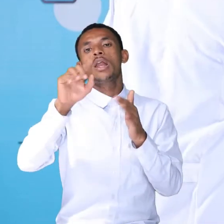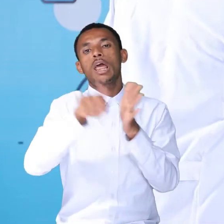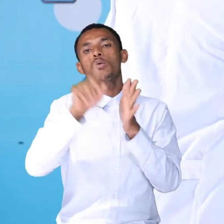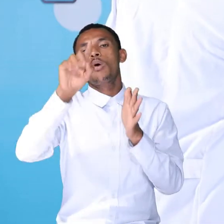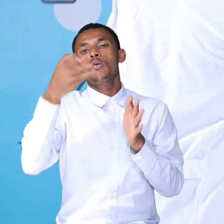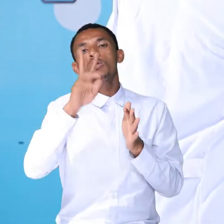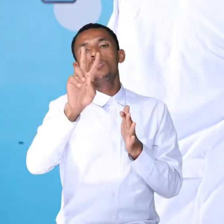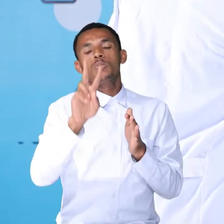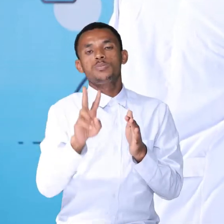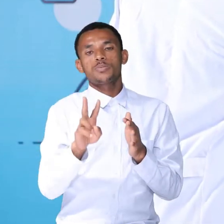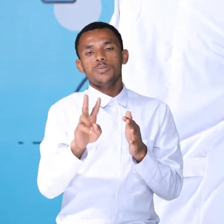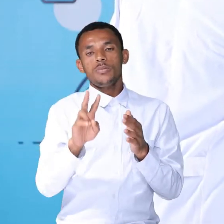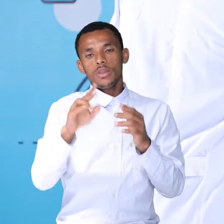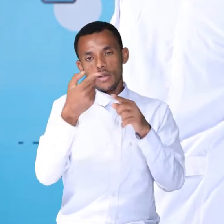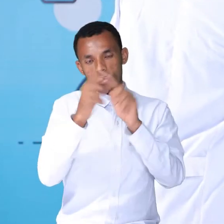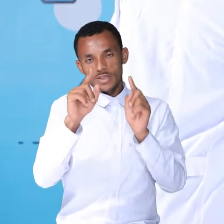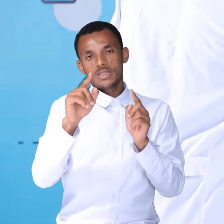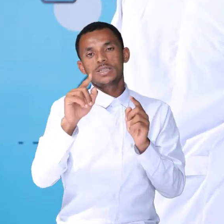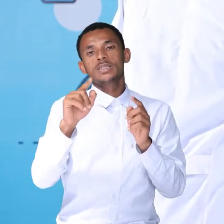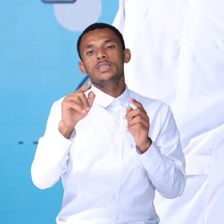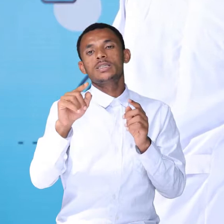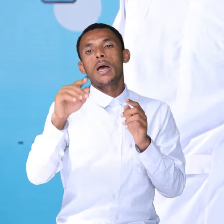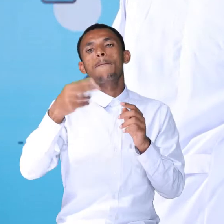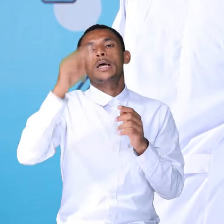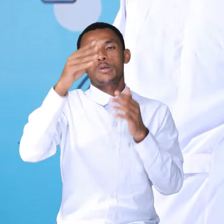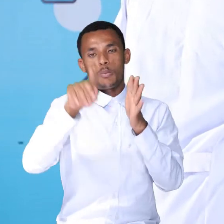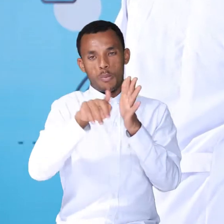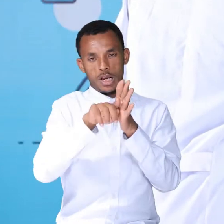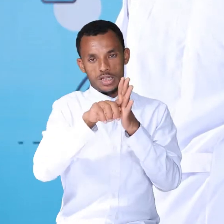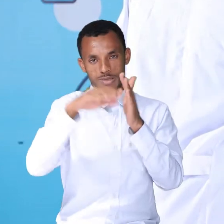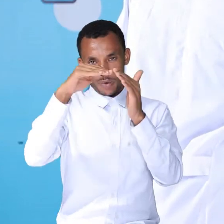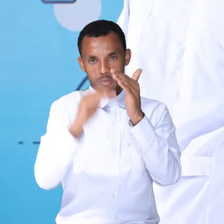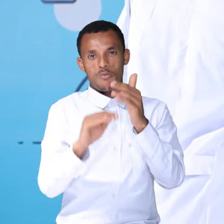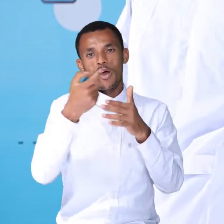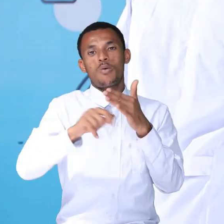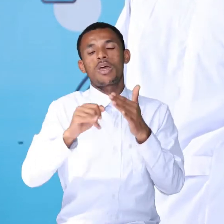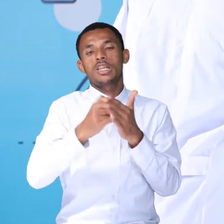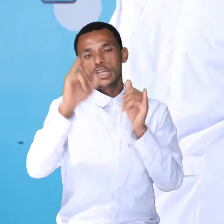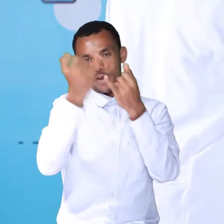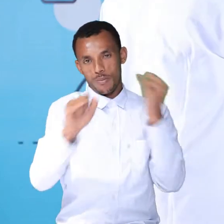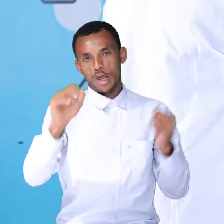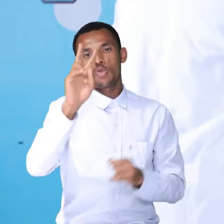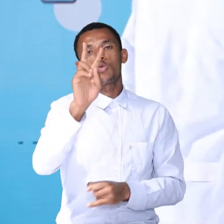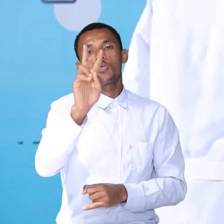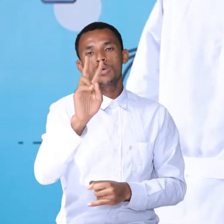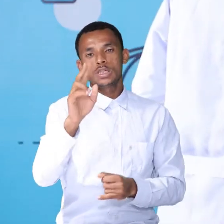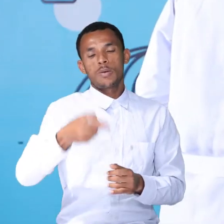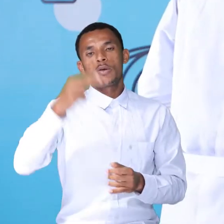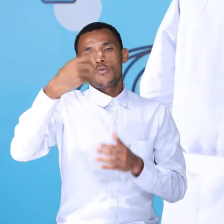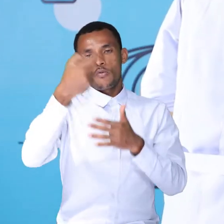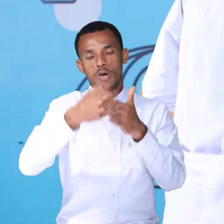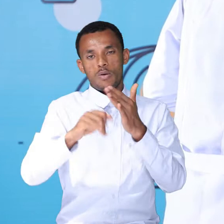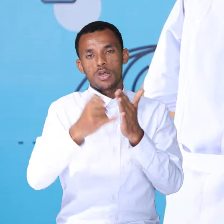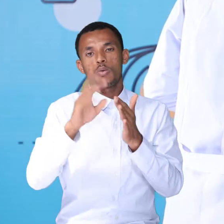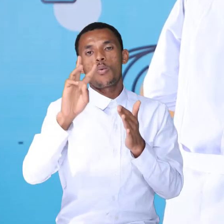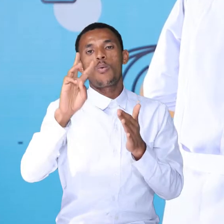difference? Maximum minus minimum value. That should be divided by 2. The maximum value, it